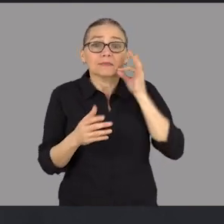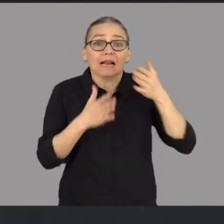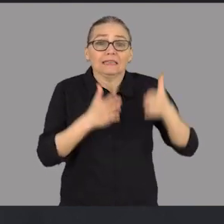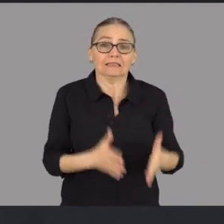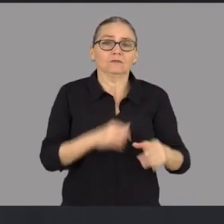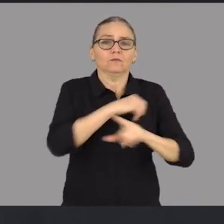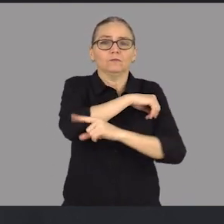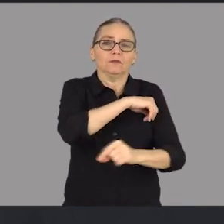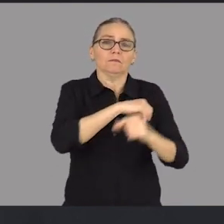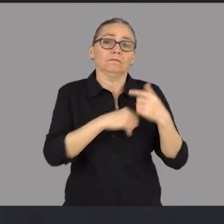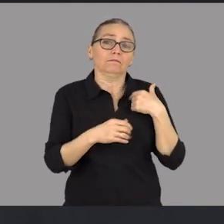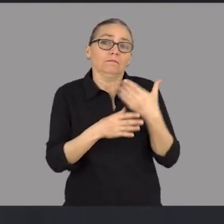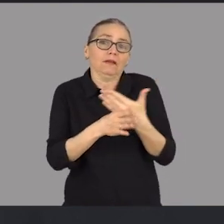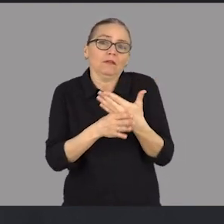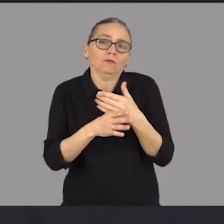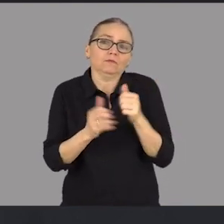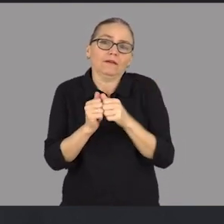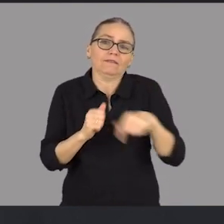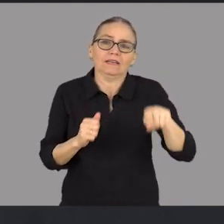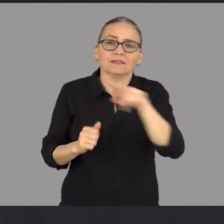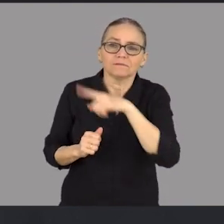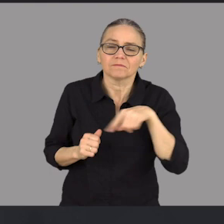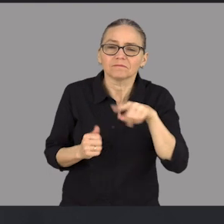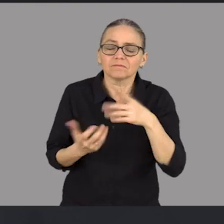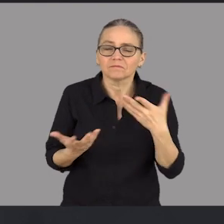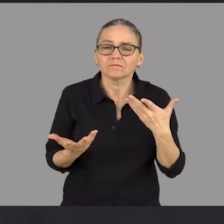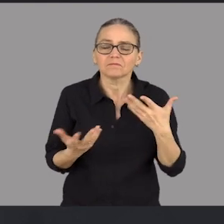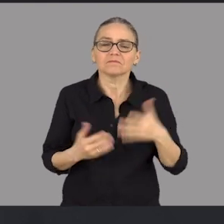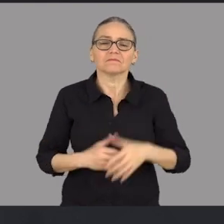mind with inclusive recruitment?